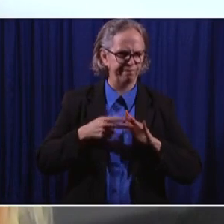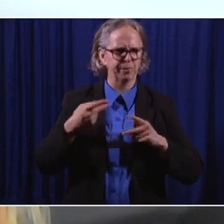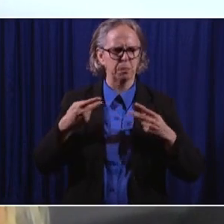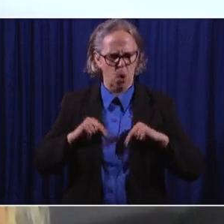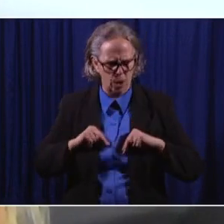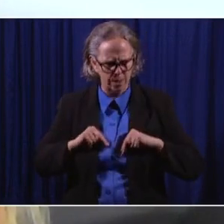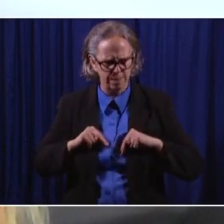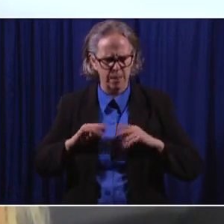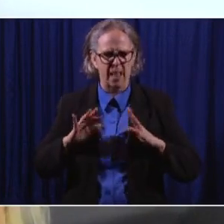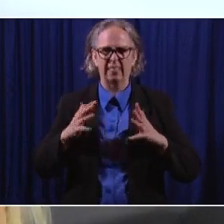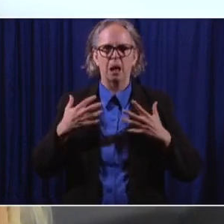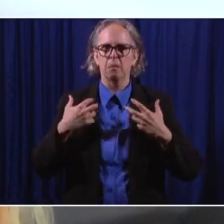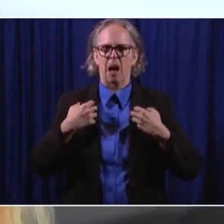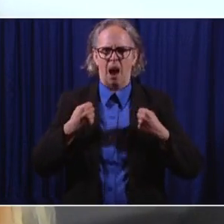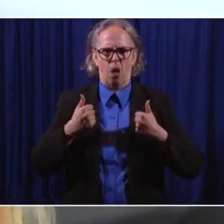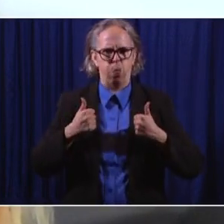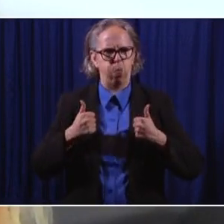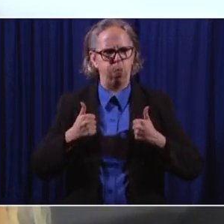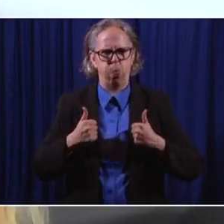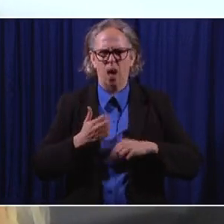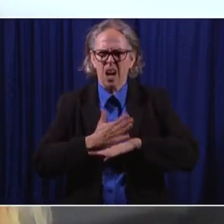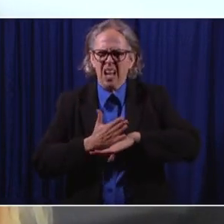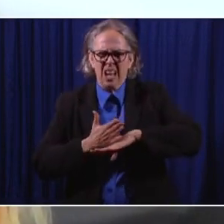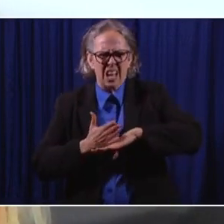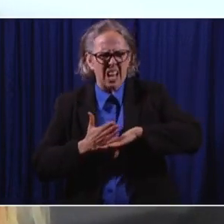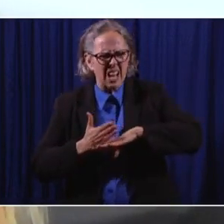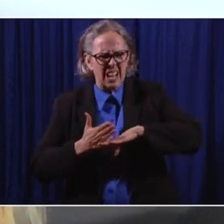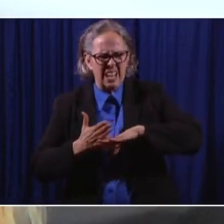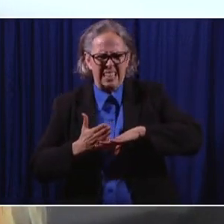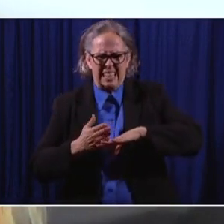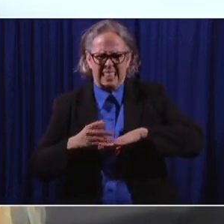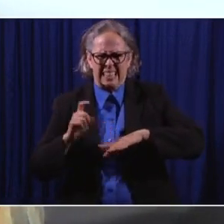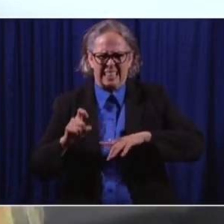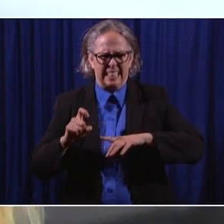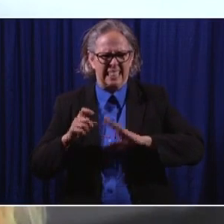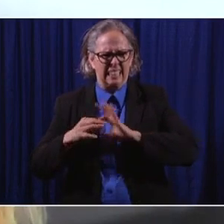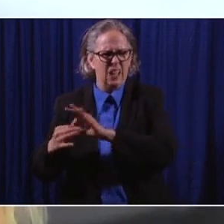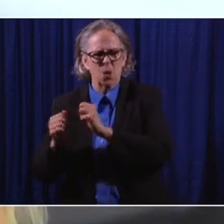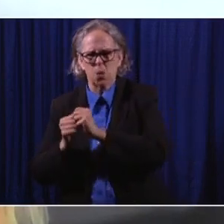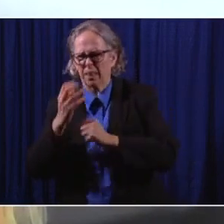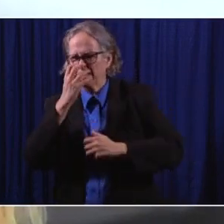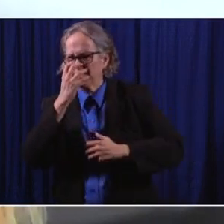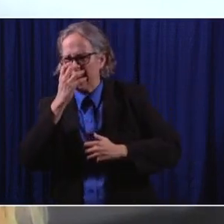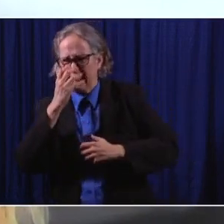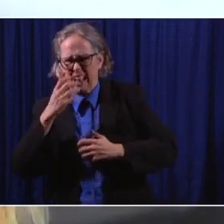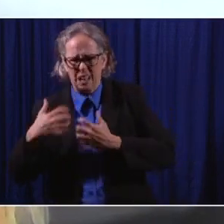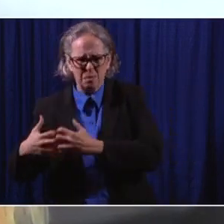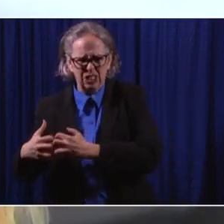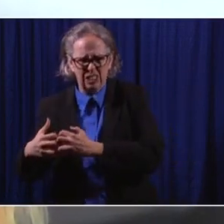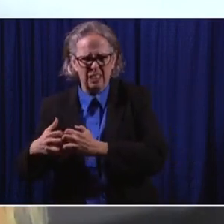into having to be placed on a ventilator. I was in respiratory arrest.